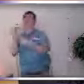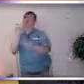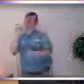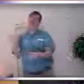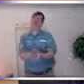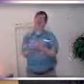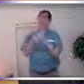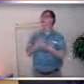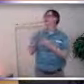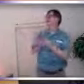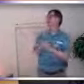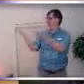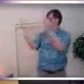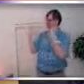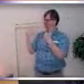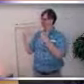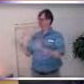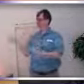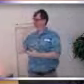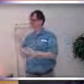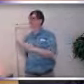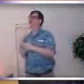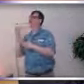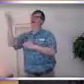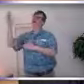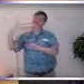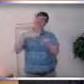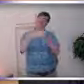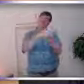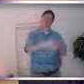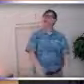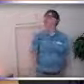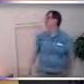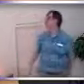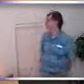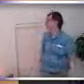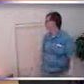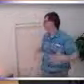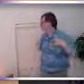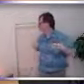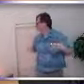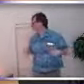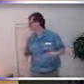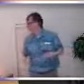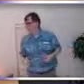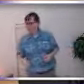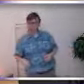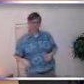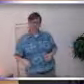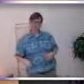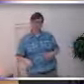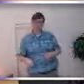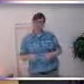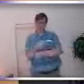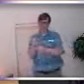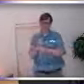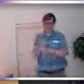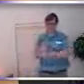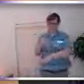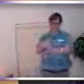comes right back up again, because that's a pattern. Did you know fear generates a pattern in your